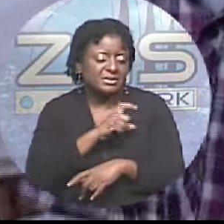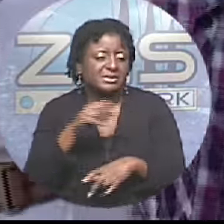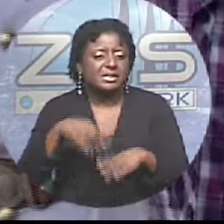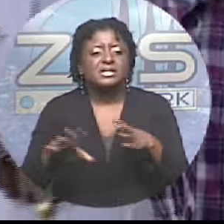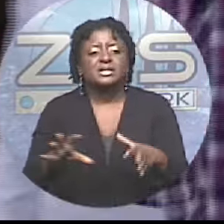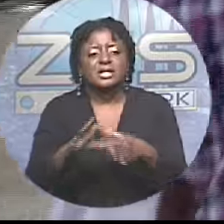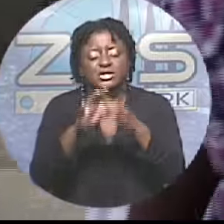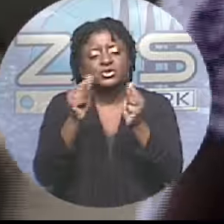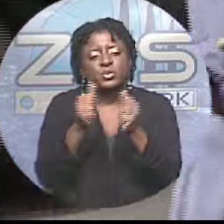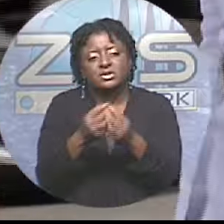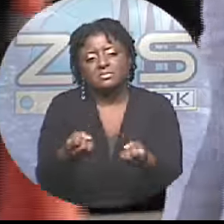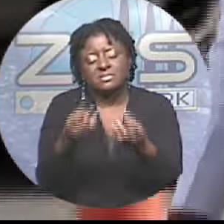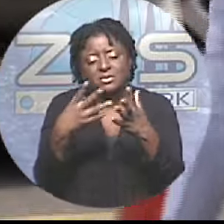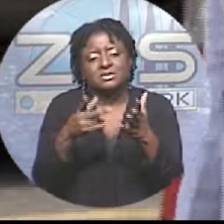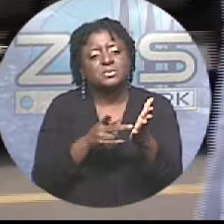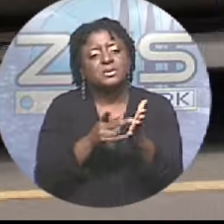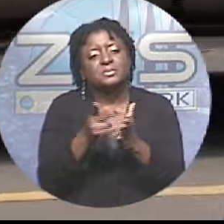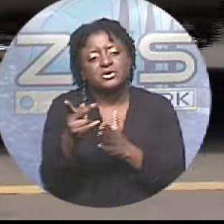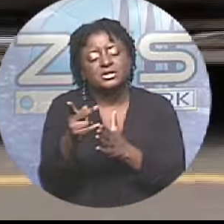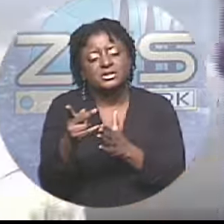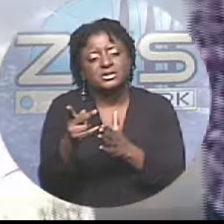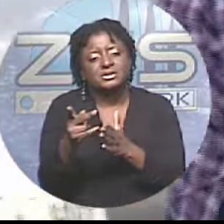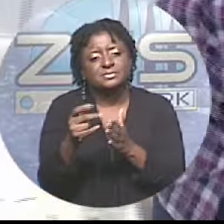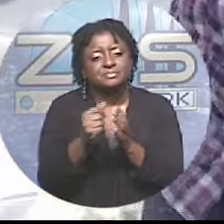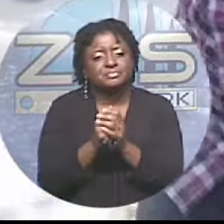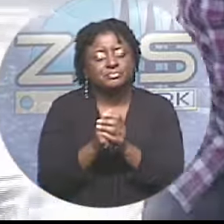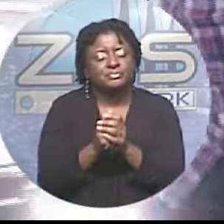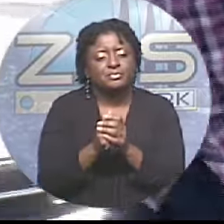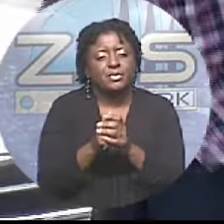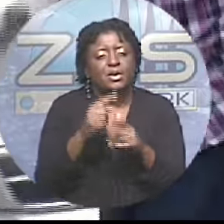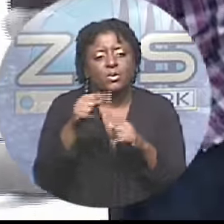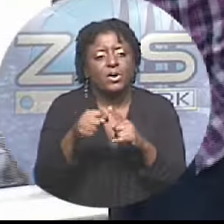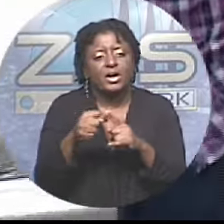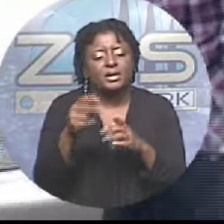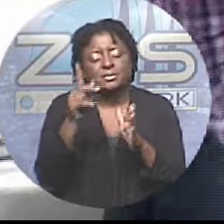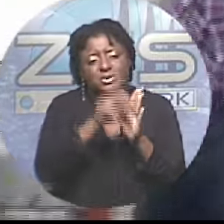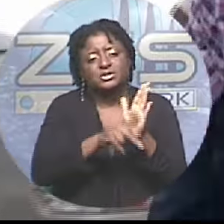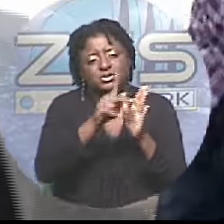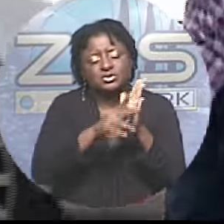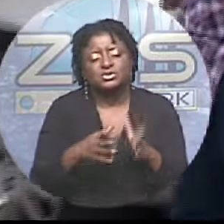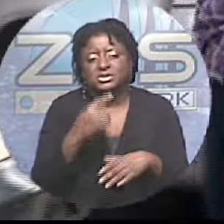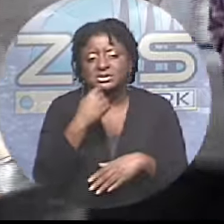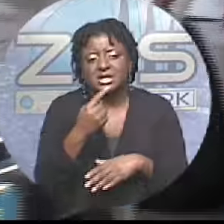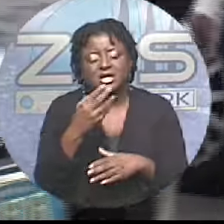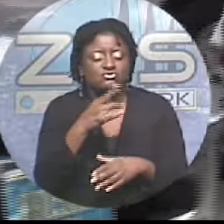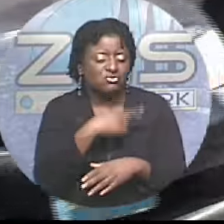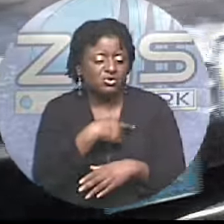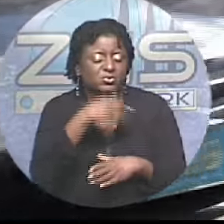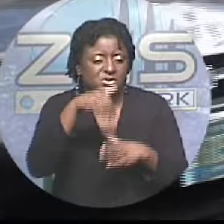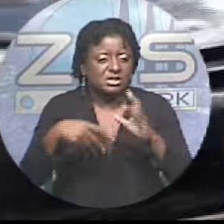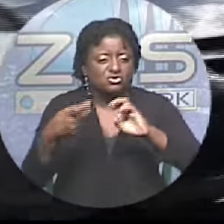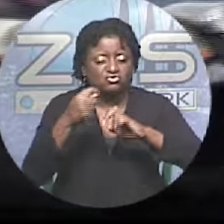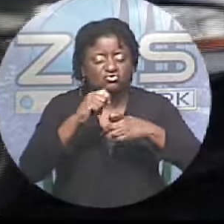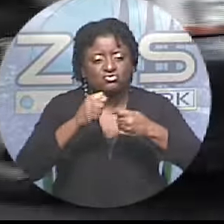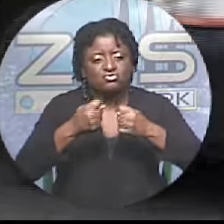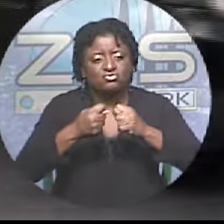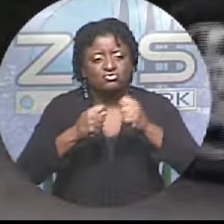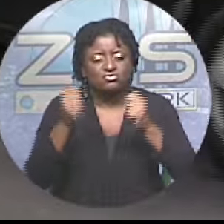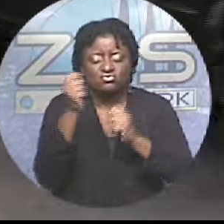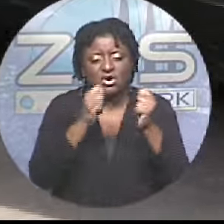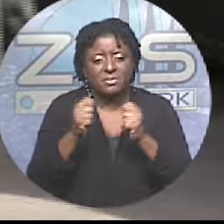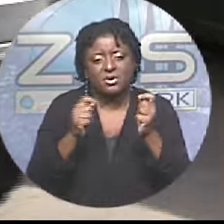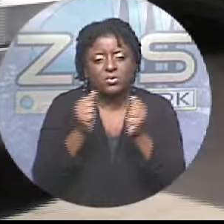multiple murders. When Crown Prosecutor Aaron Johnson suggested that Rose had been in trouble with the law before and had given evidence for the Crown